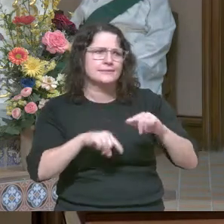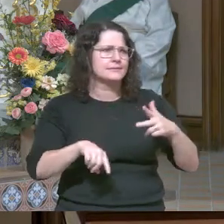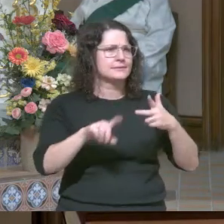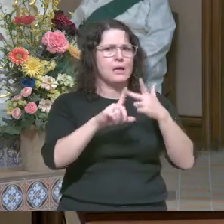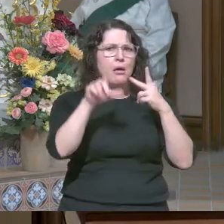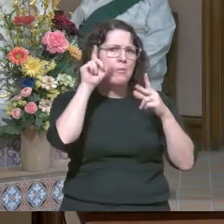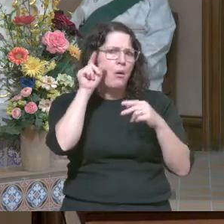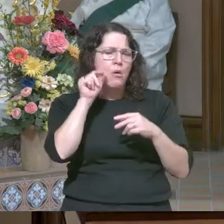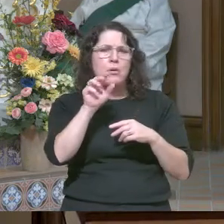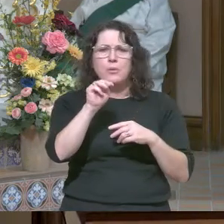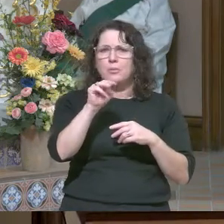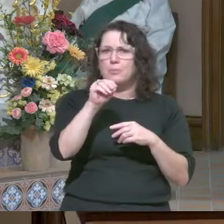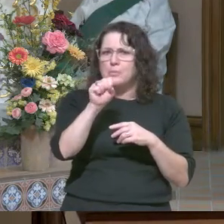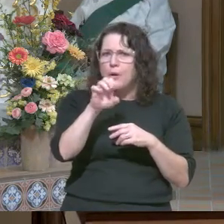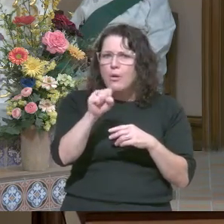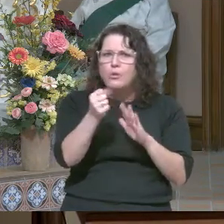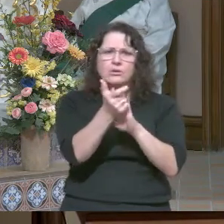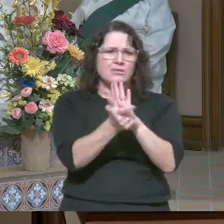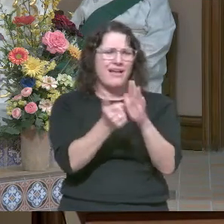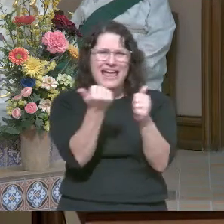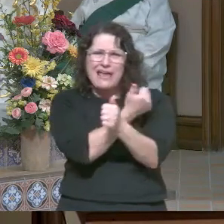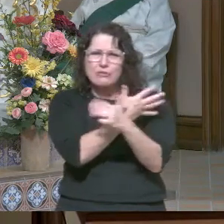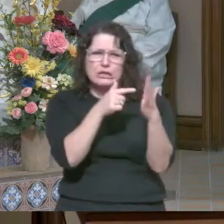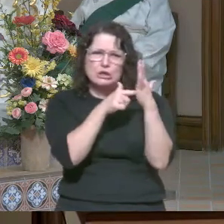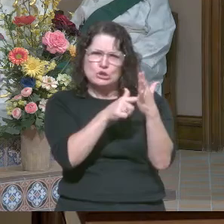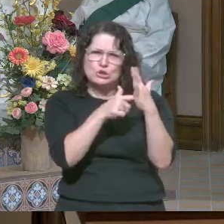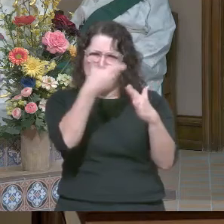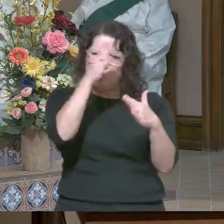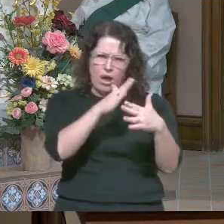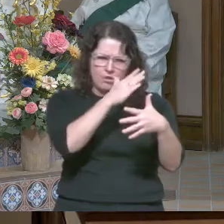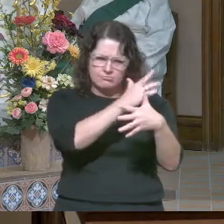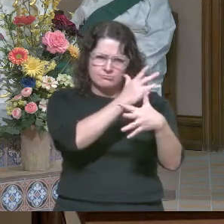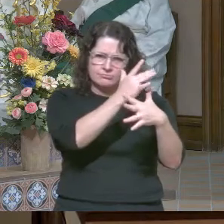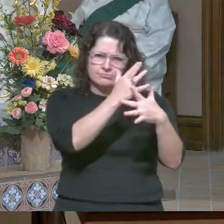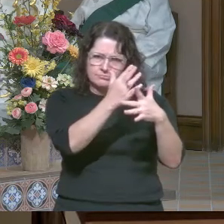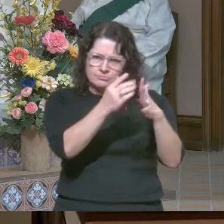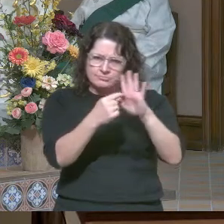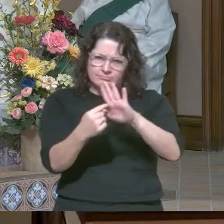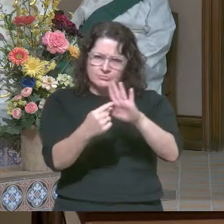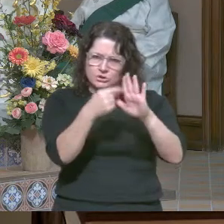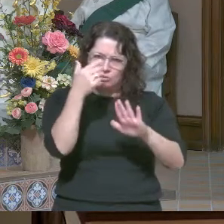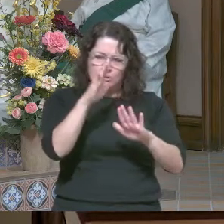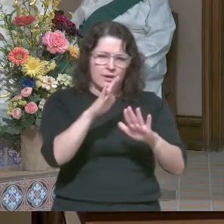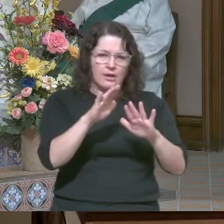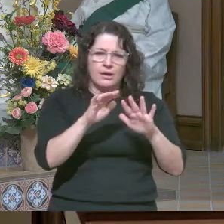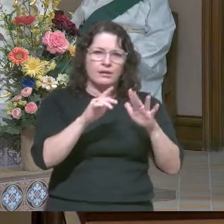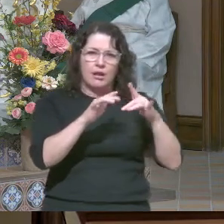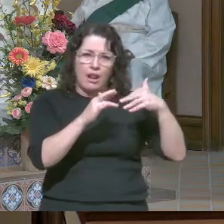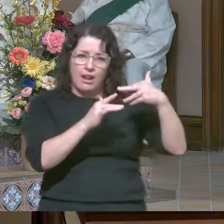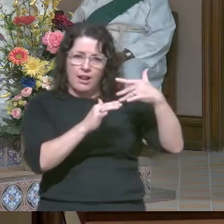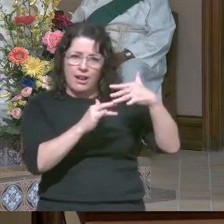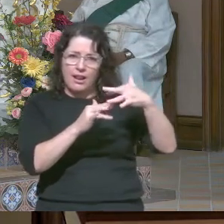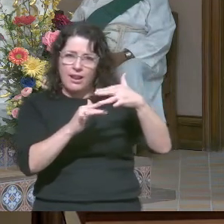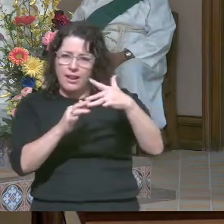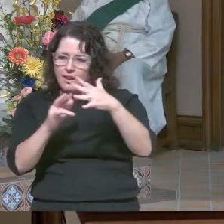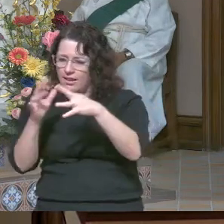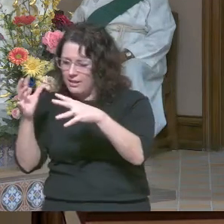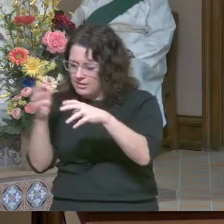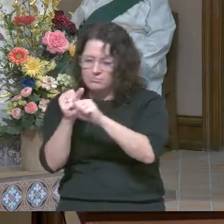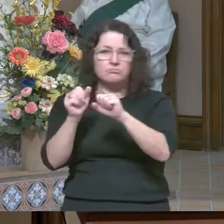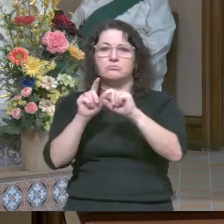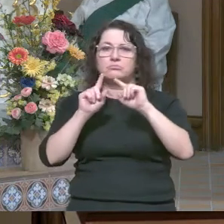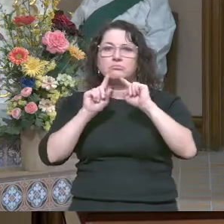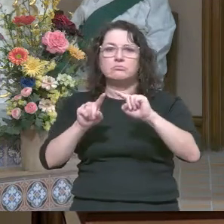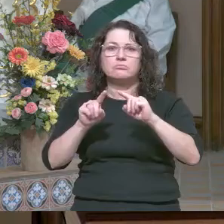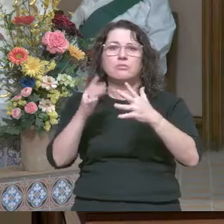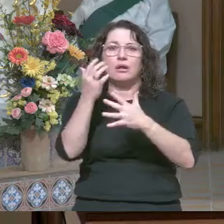Mosaic Law, all this revelation of God could be summed up in this great commandment to love God above all